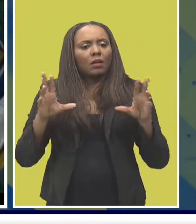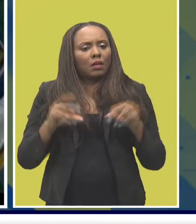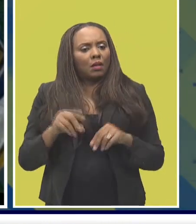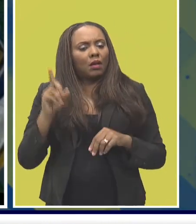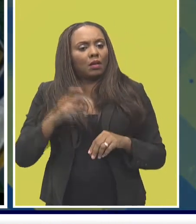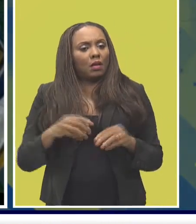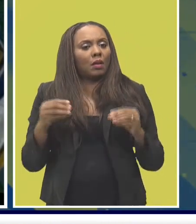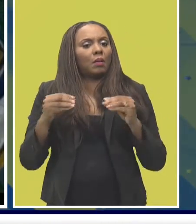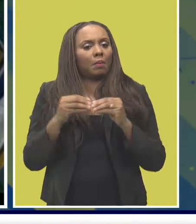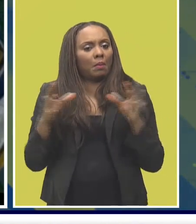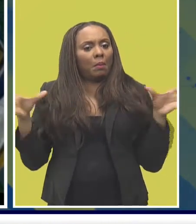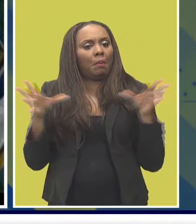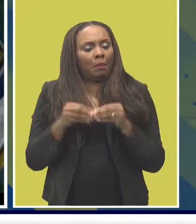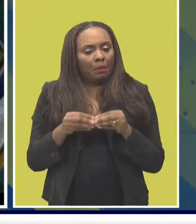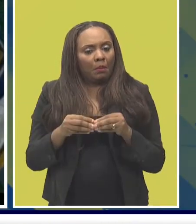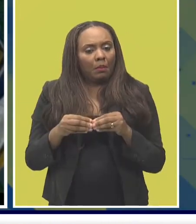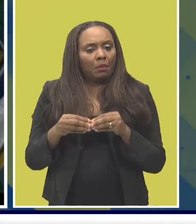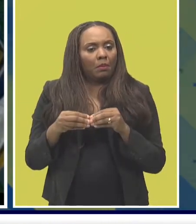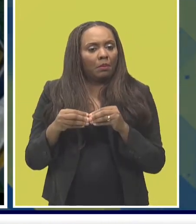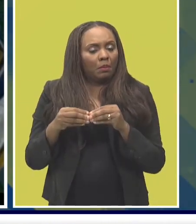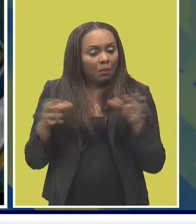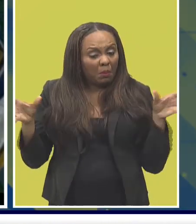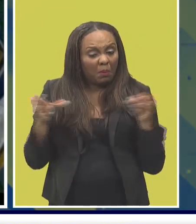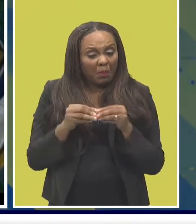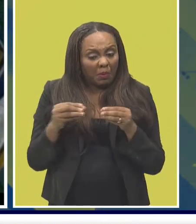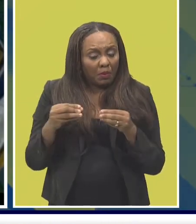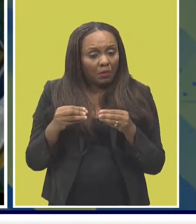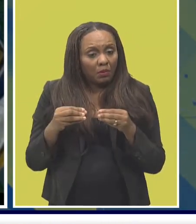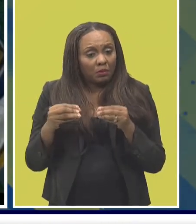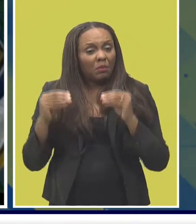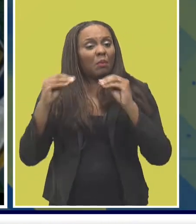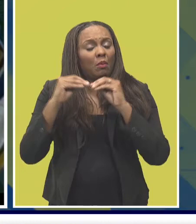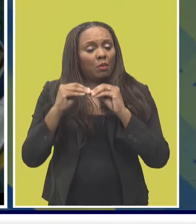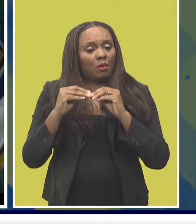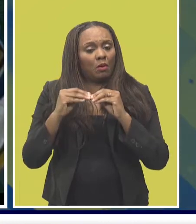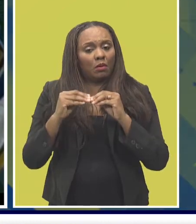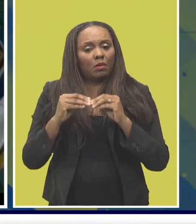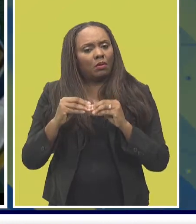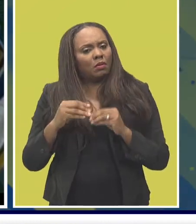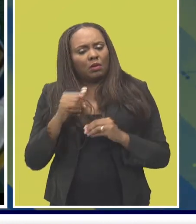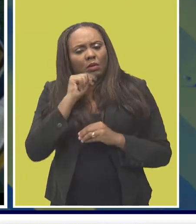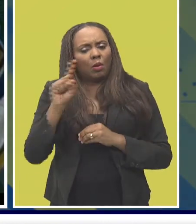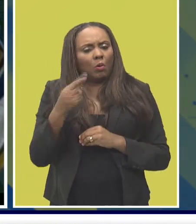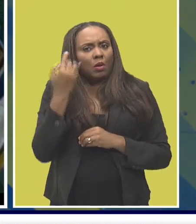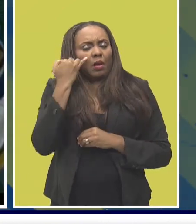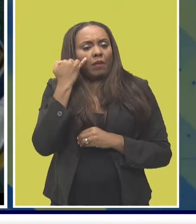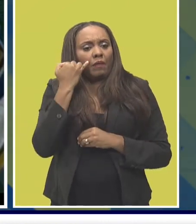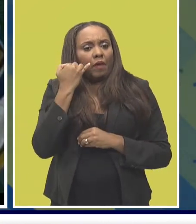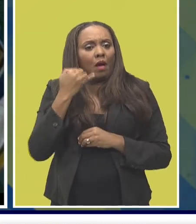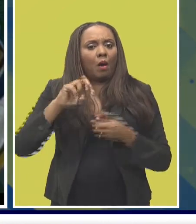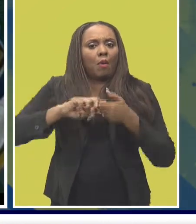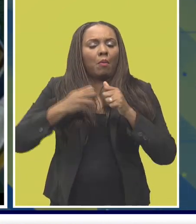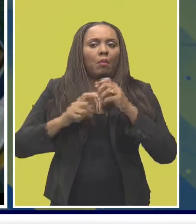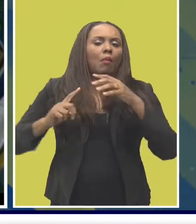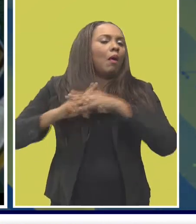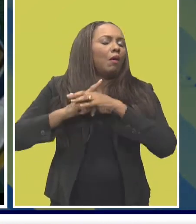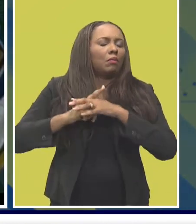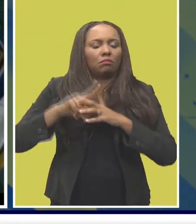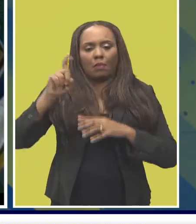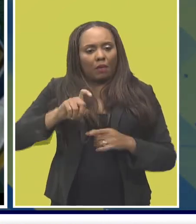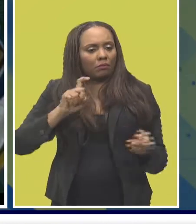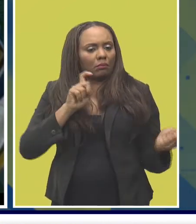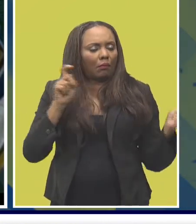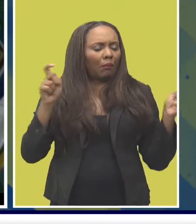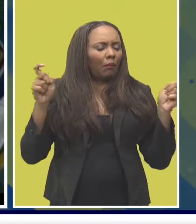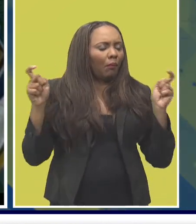subcommittee level, or potentially if there is a crisis. That, in my view, has to